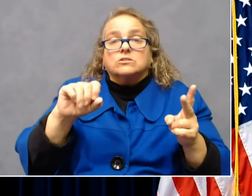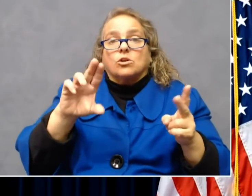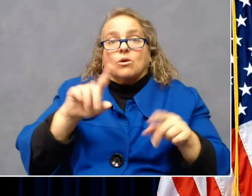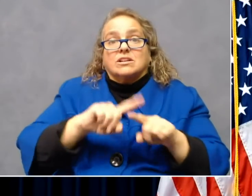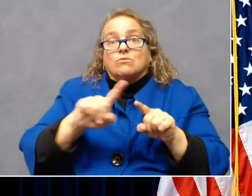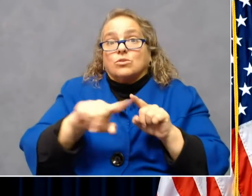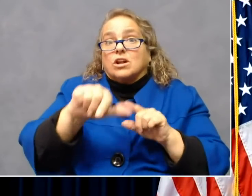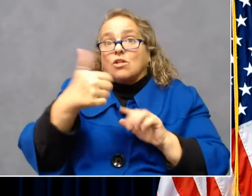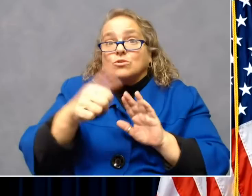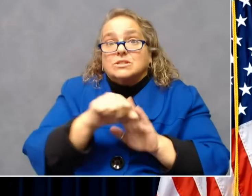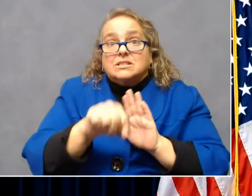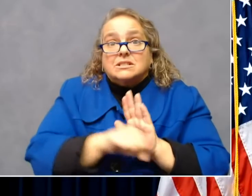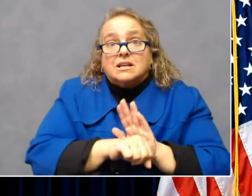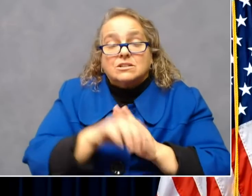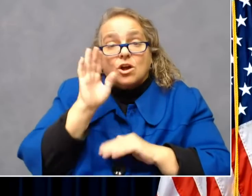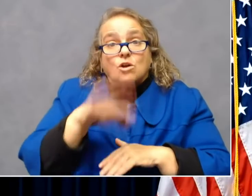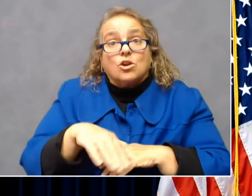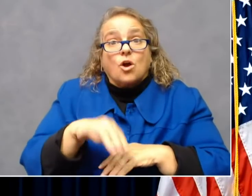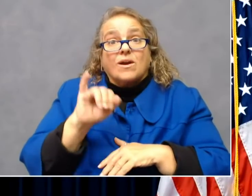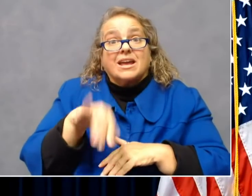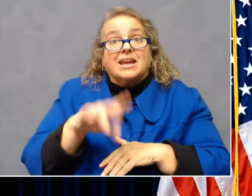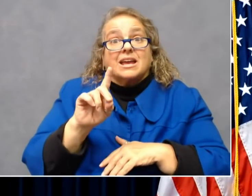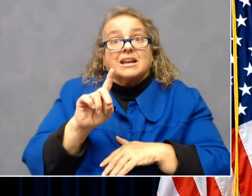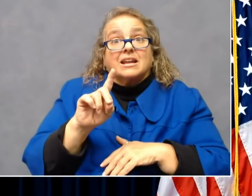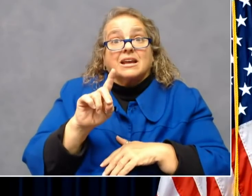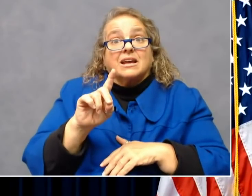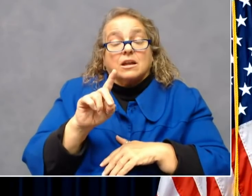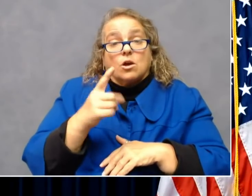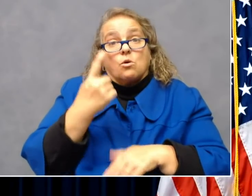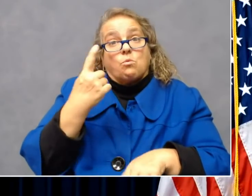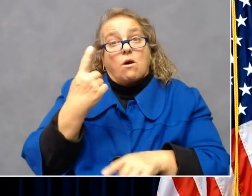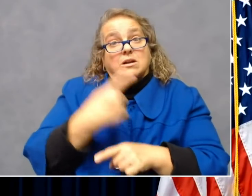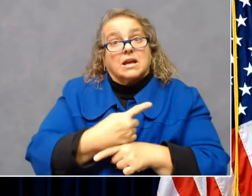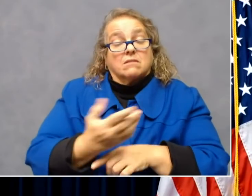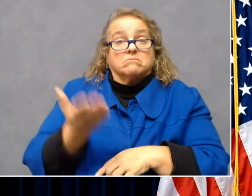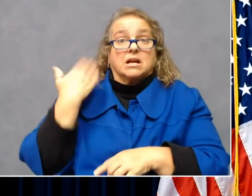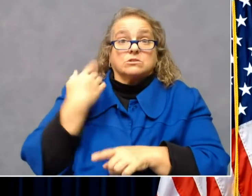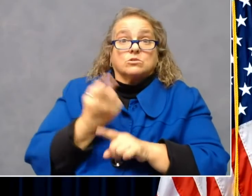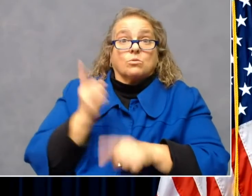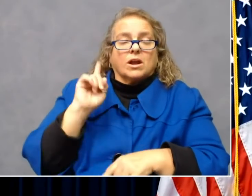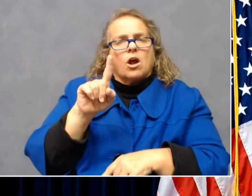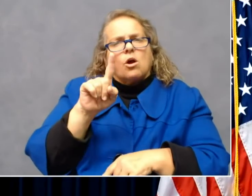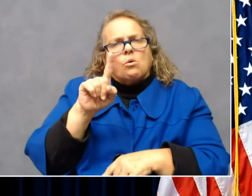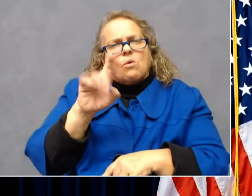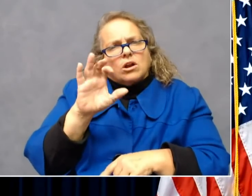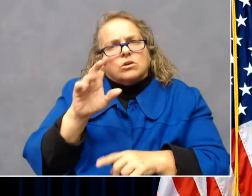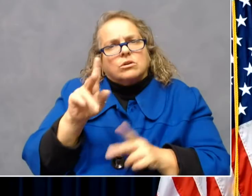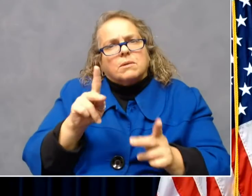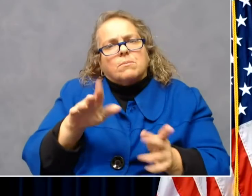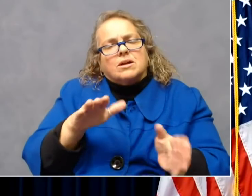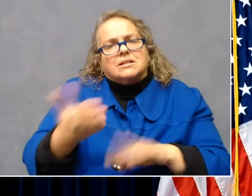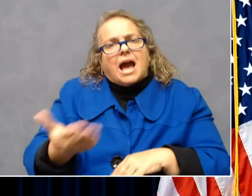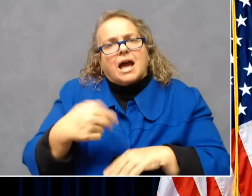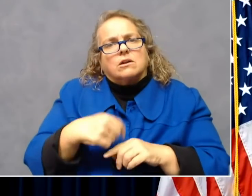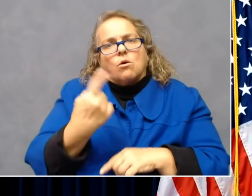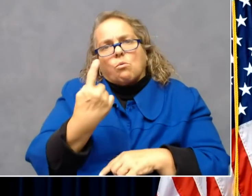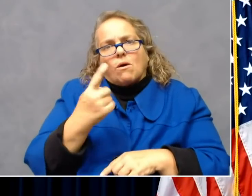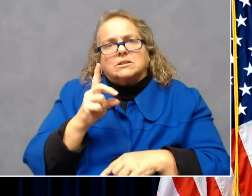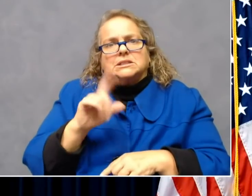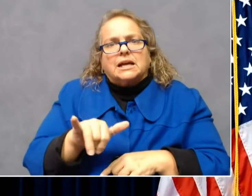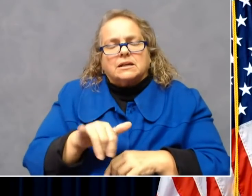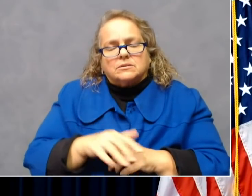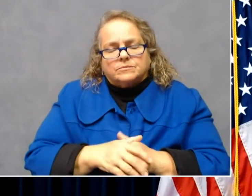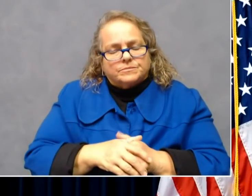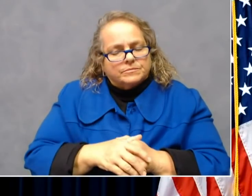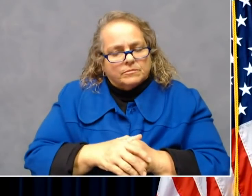week, Indiana reported over 100 deaths in a day. But folks, that can be us if we don't take action and